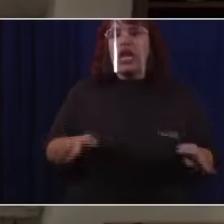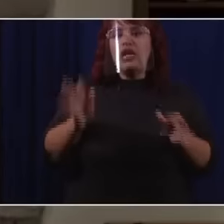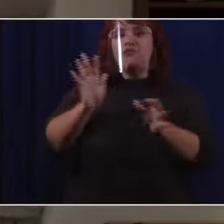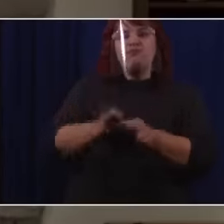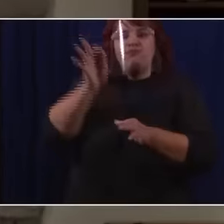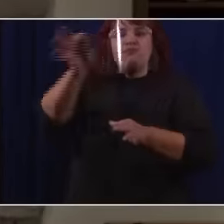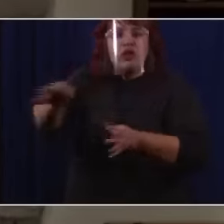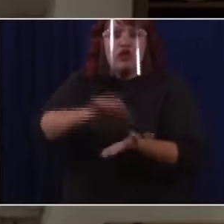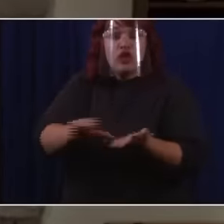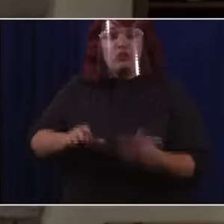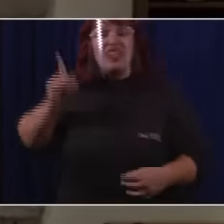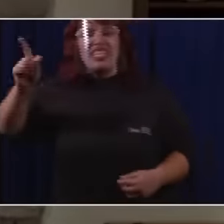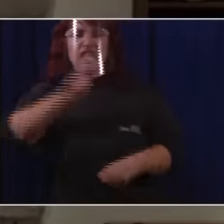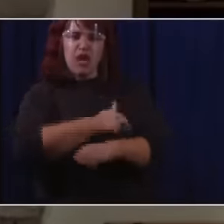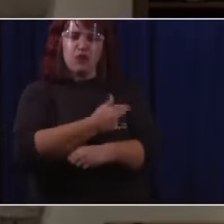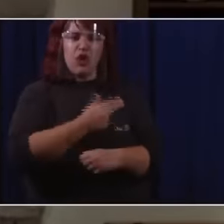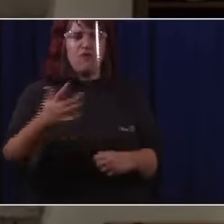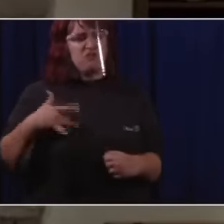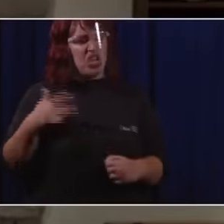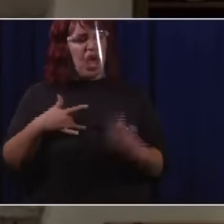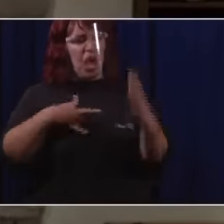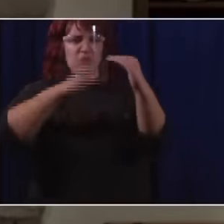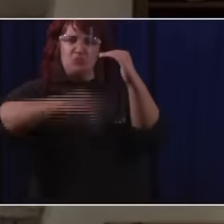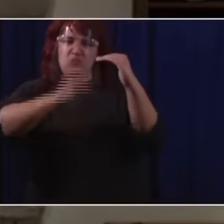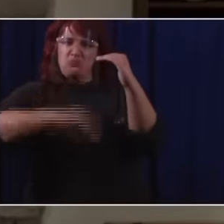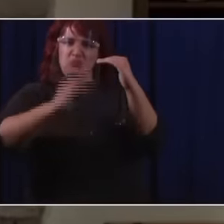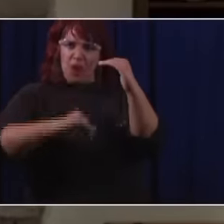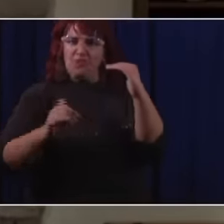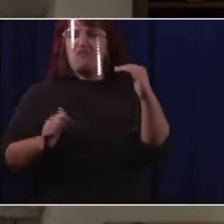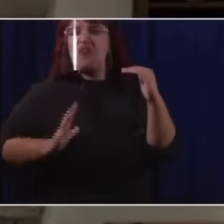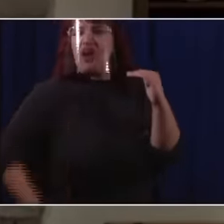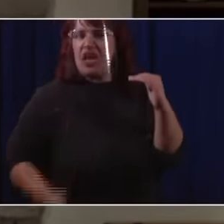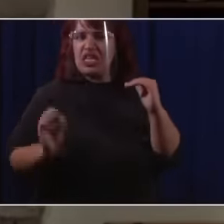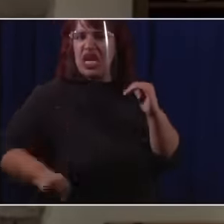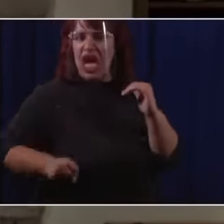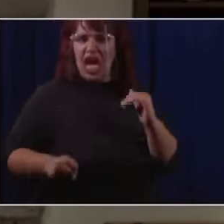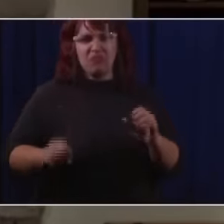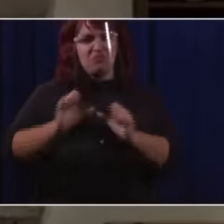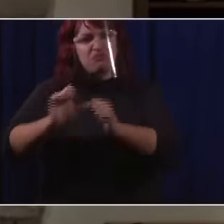time. We still have time to slow this down. We do not want to be,